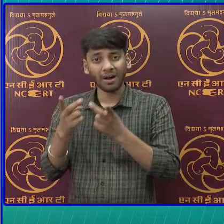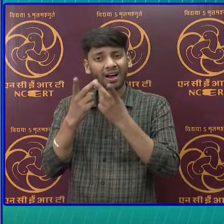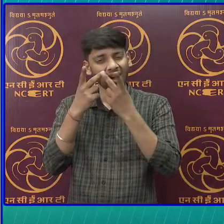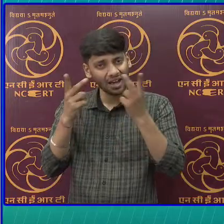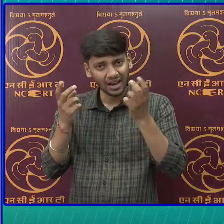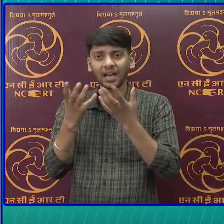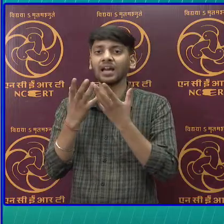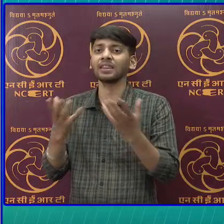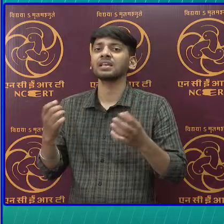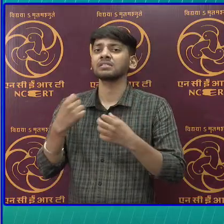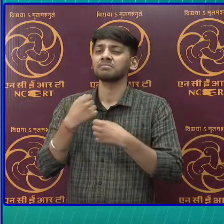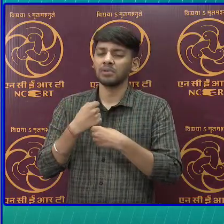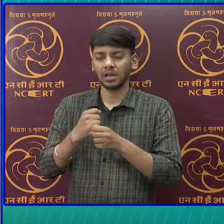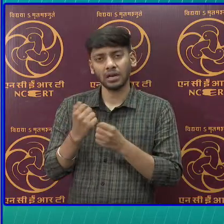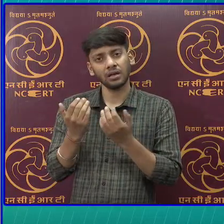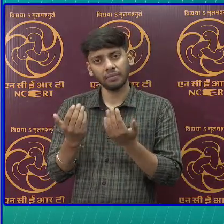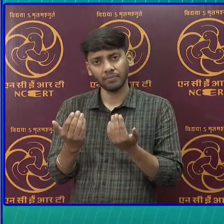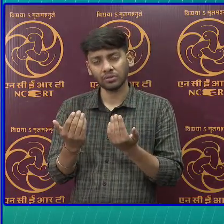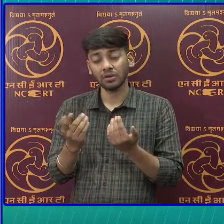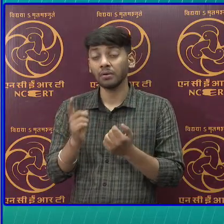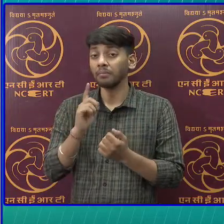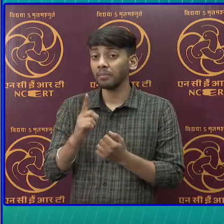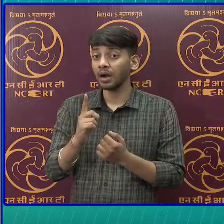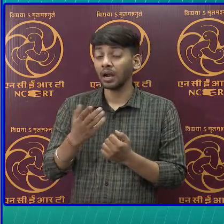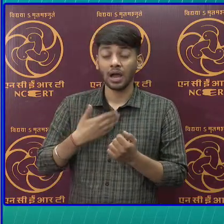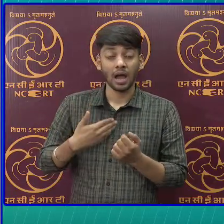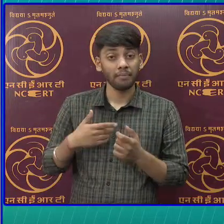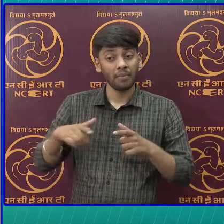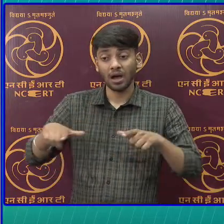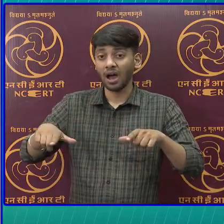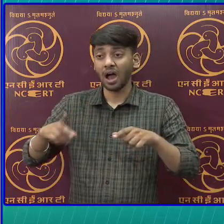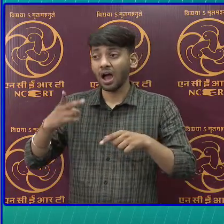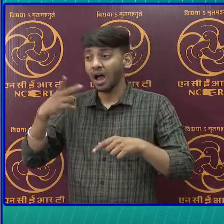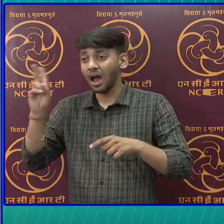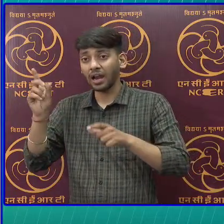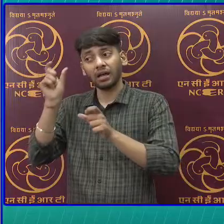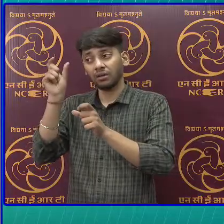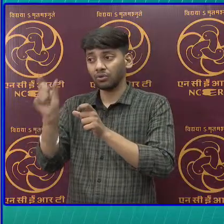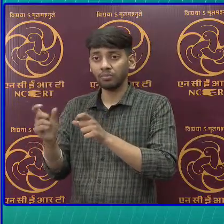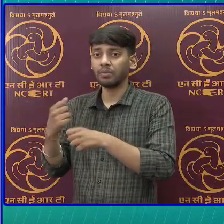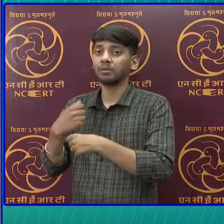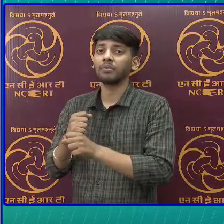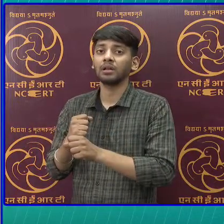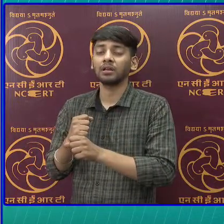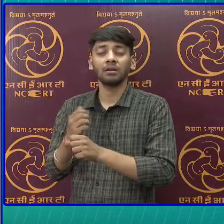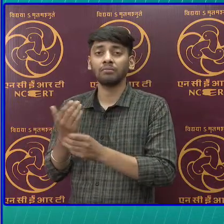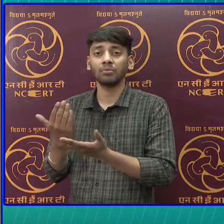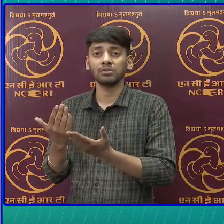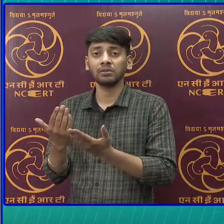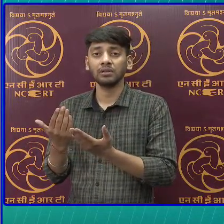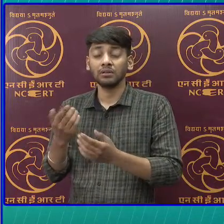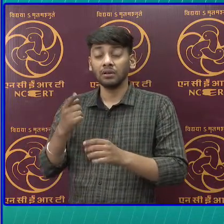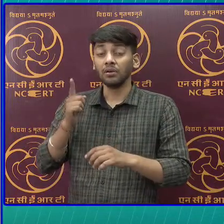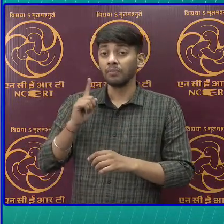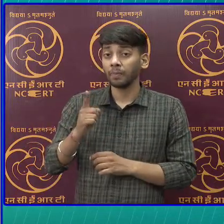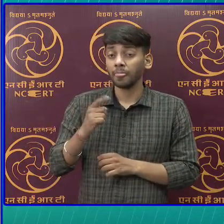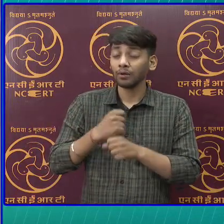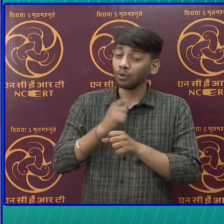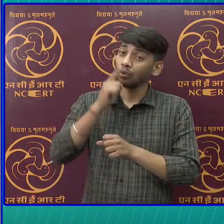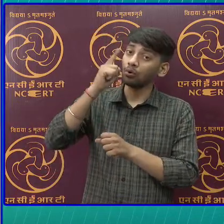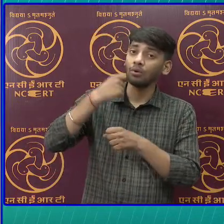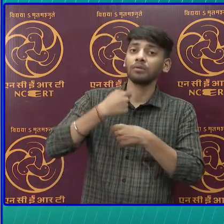many things, right? We have that creation power, but we cannot create another human being. We cannot create another living being, right? We